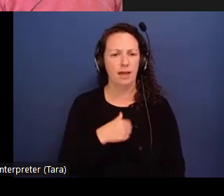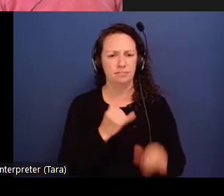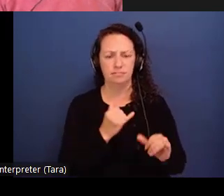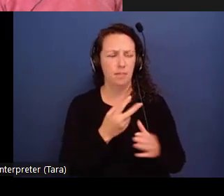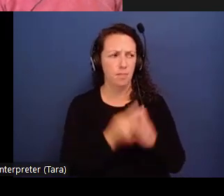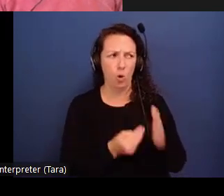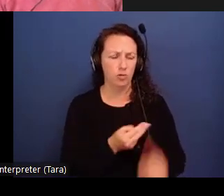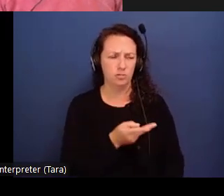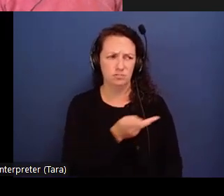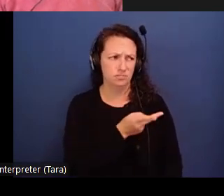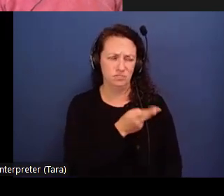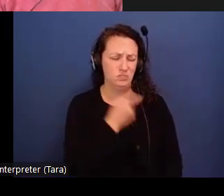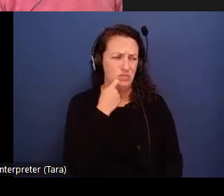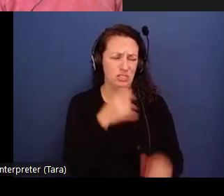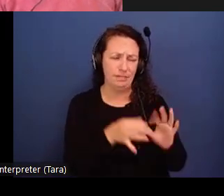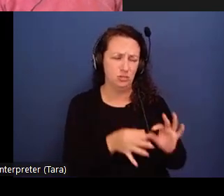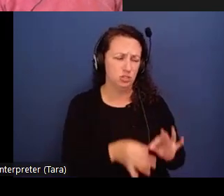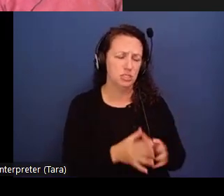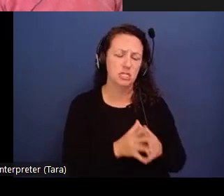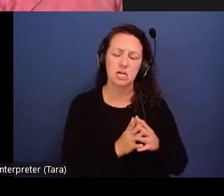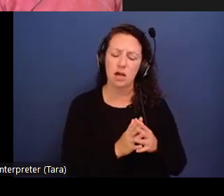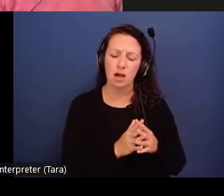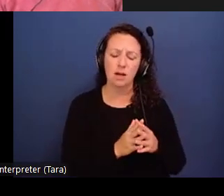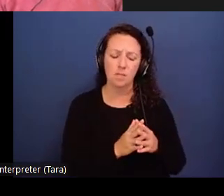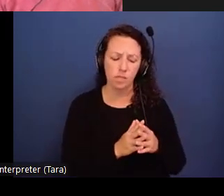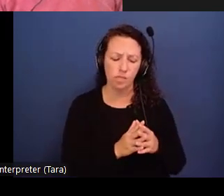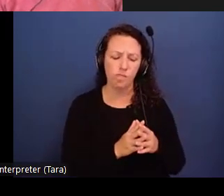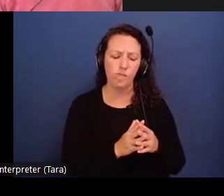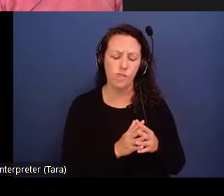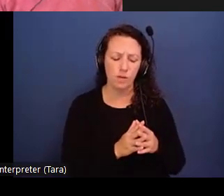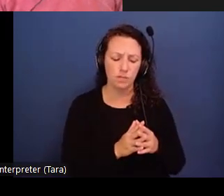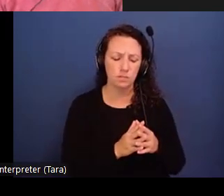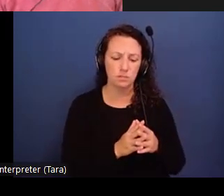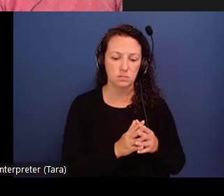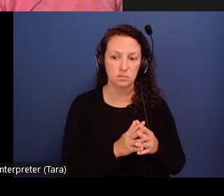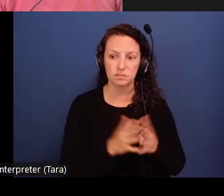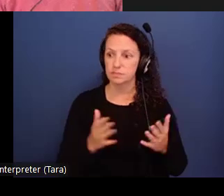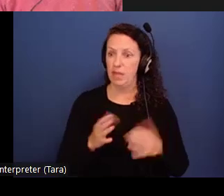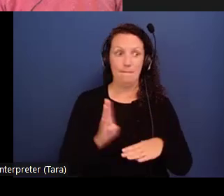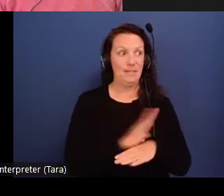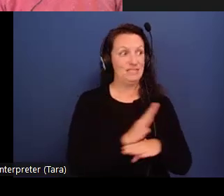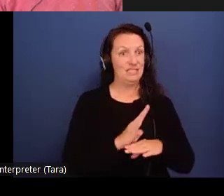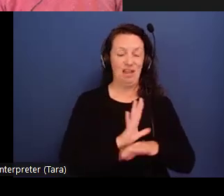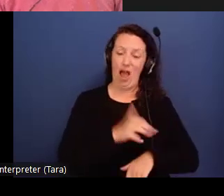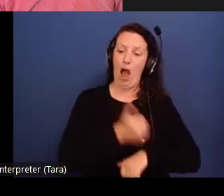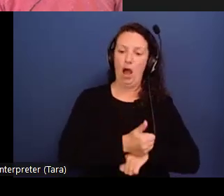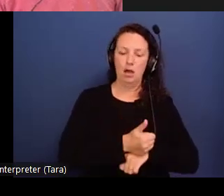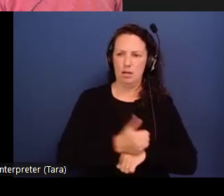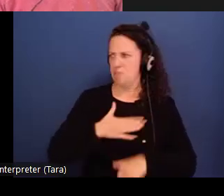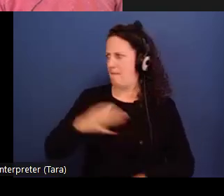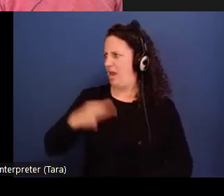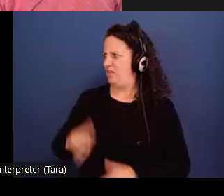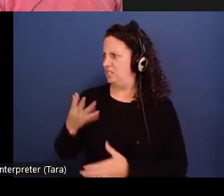what both Nikki and Aarti say, especially that it's not that you start your own business and you lose all your benefits. I think that's